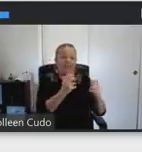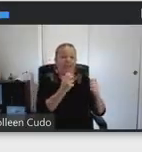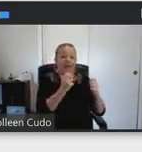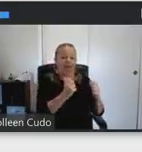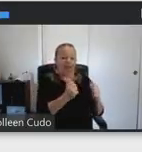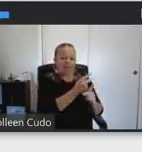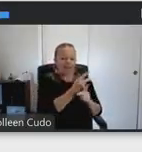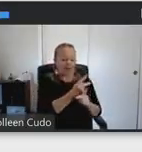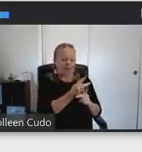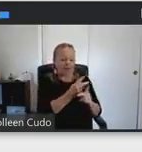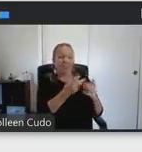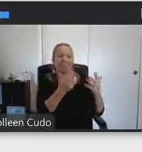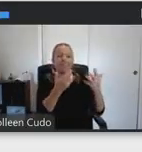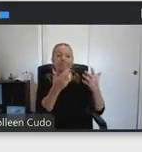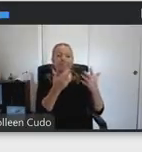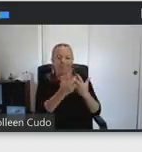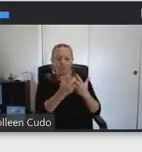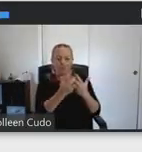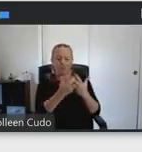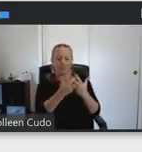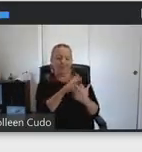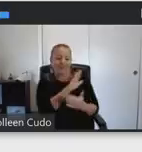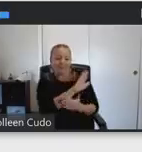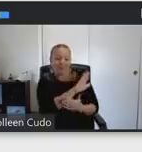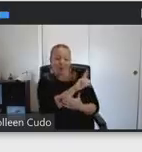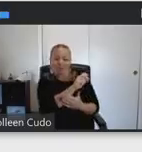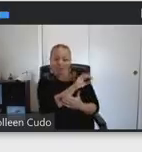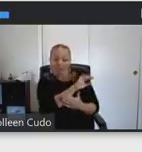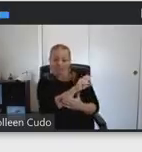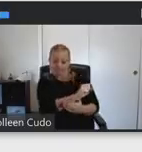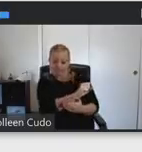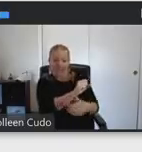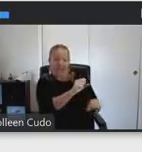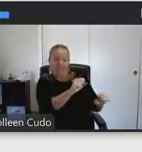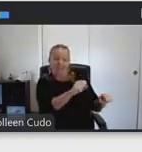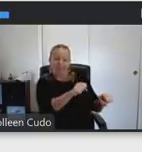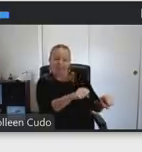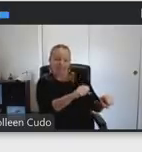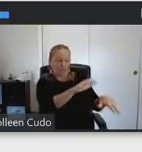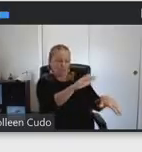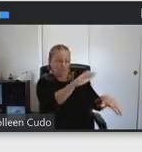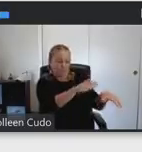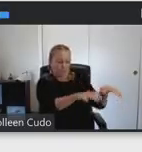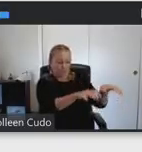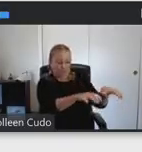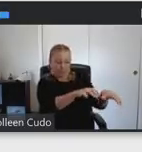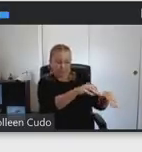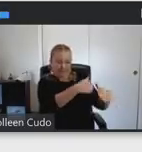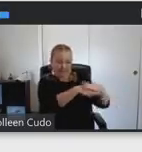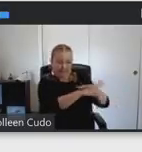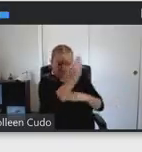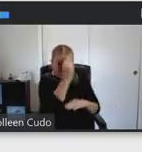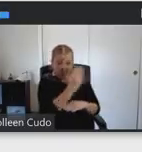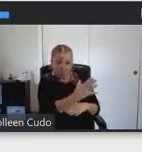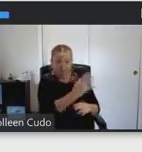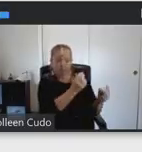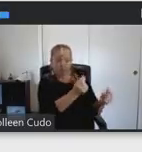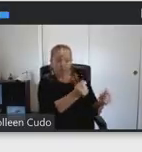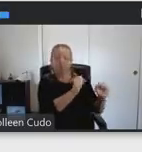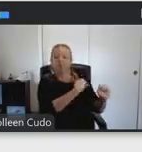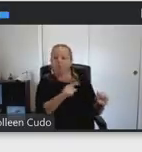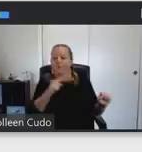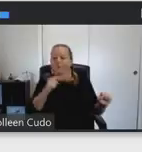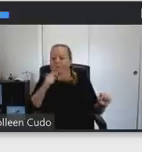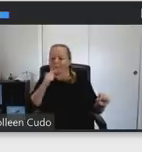line with healthcare or laboratories and the capacity to enter those information quickly so that public health is able to reach out to cases in a